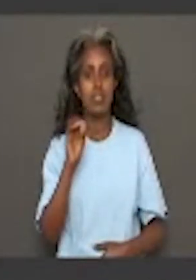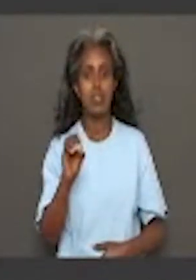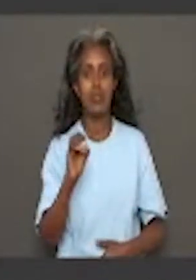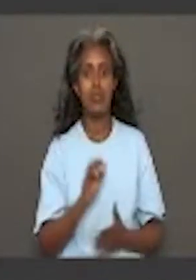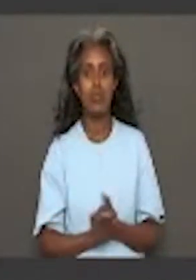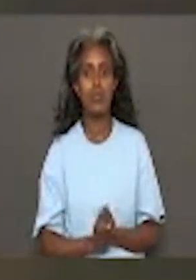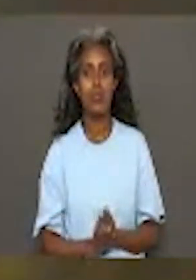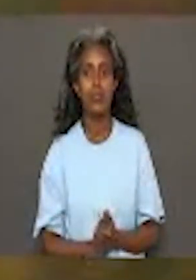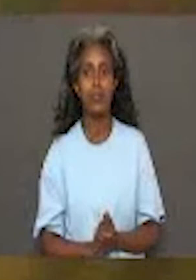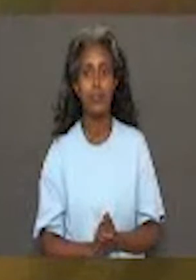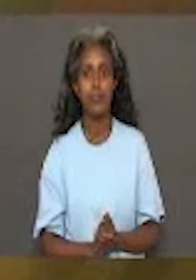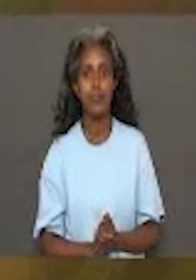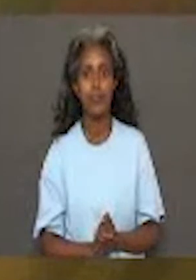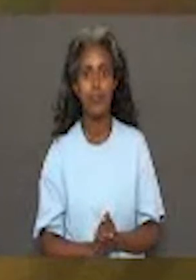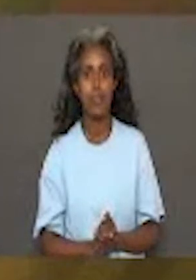0.80.